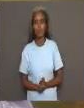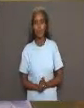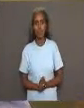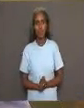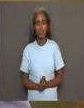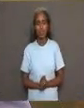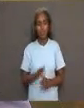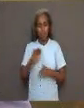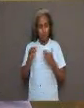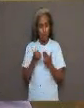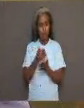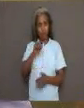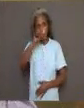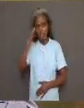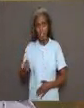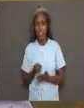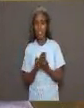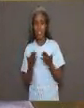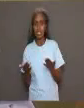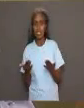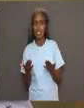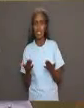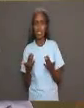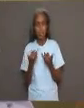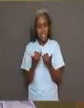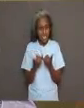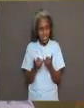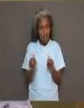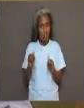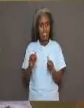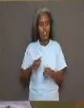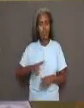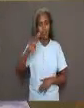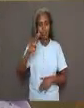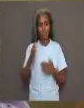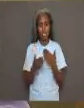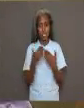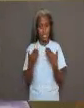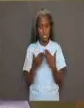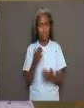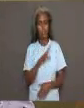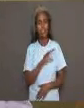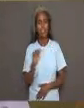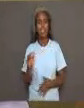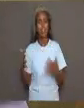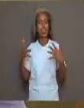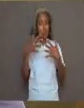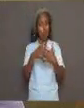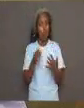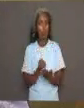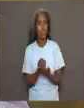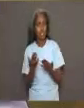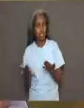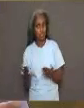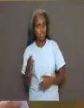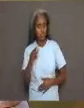Almost anything can be divided up into simple and compound events